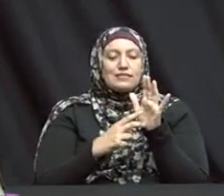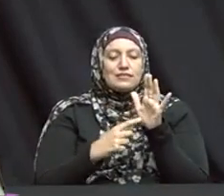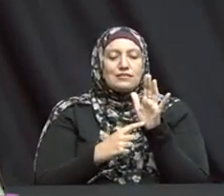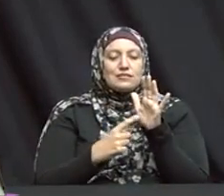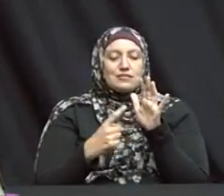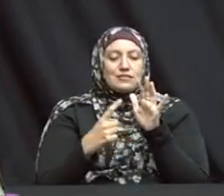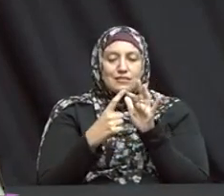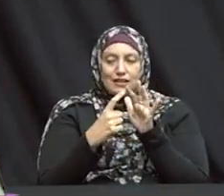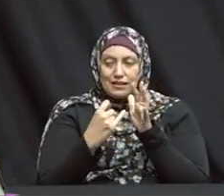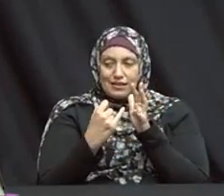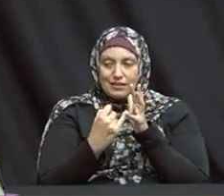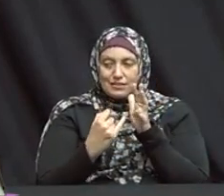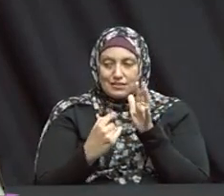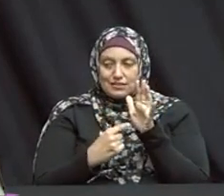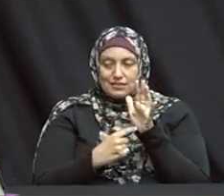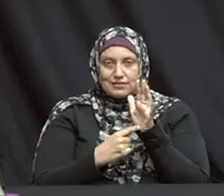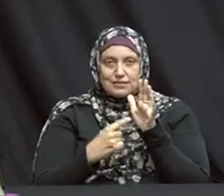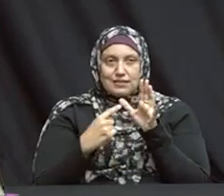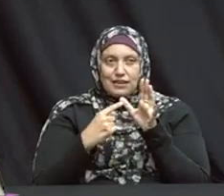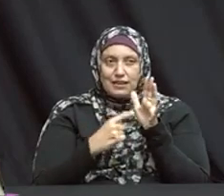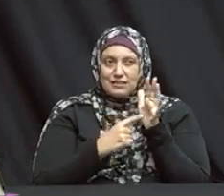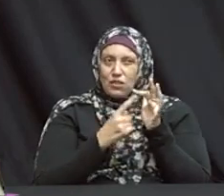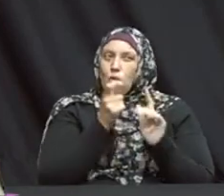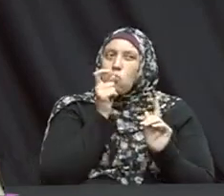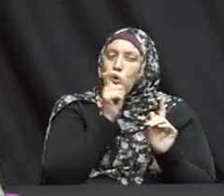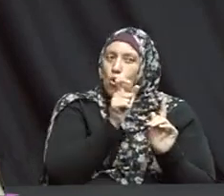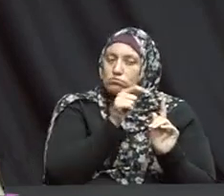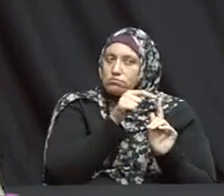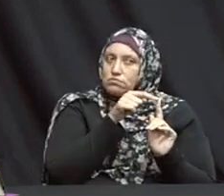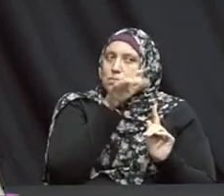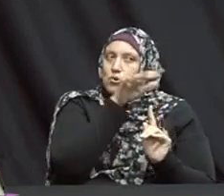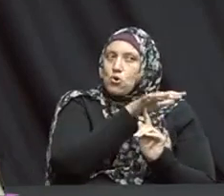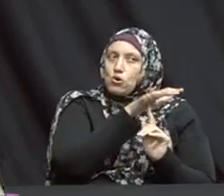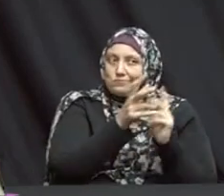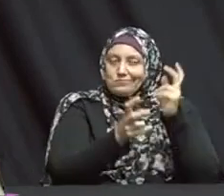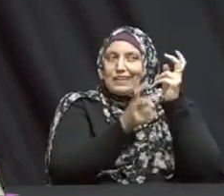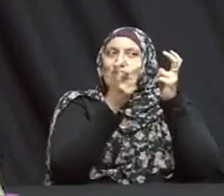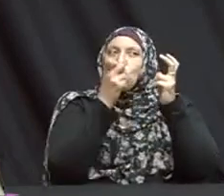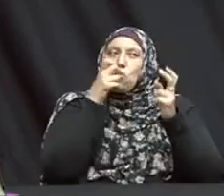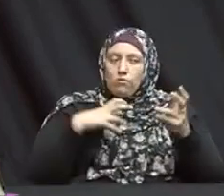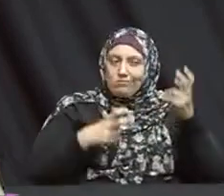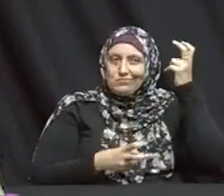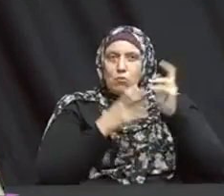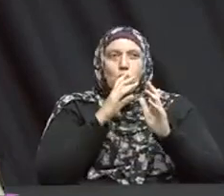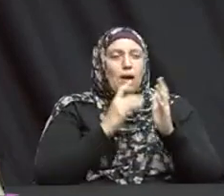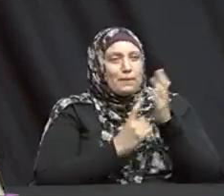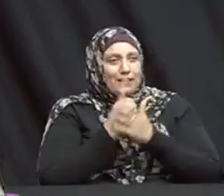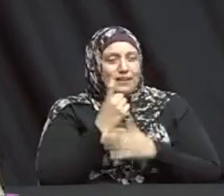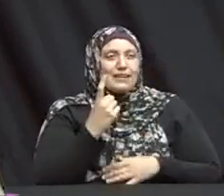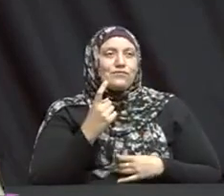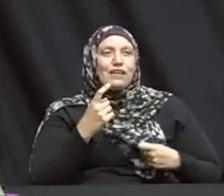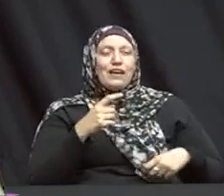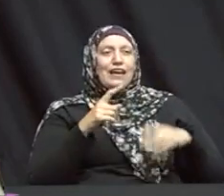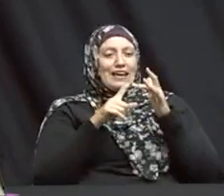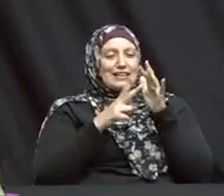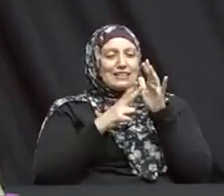And if you want to write down that word, again, if you want to search it on the internet, intestate is